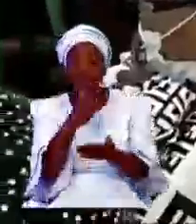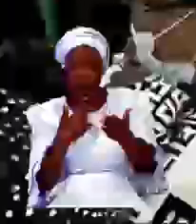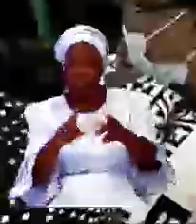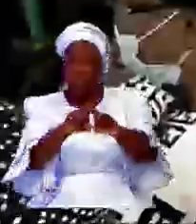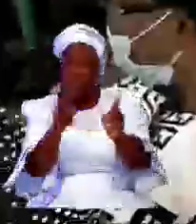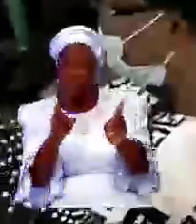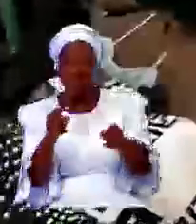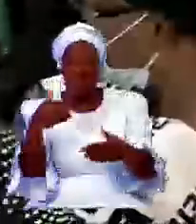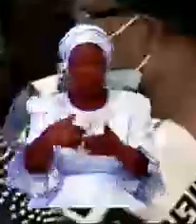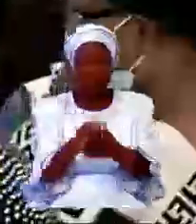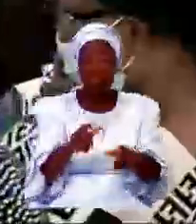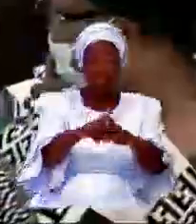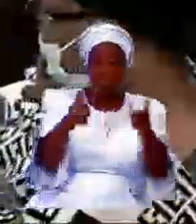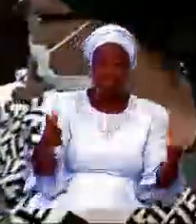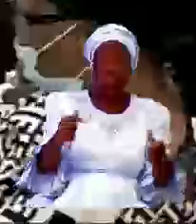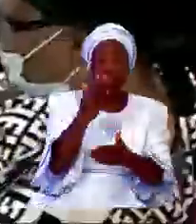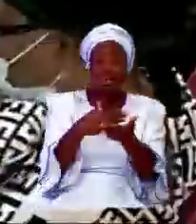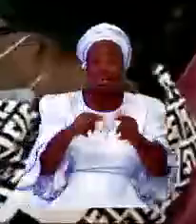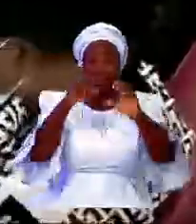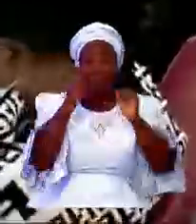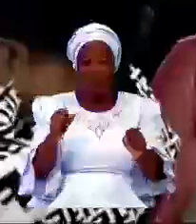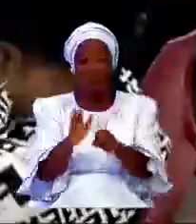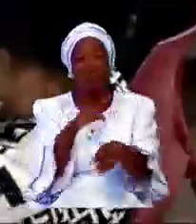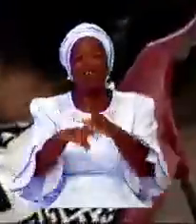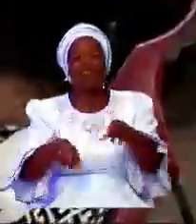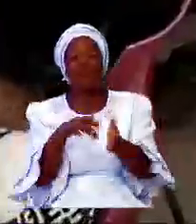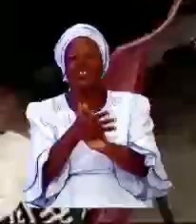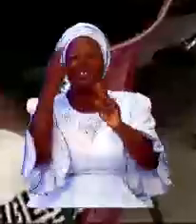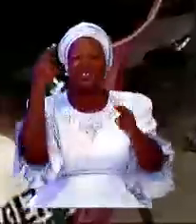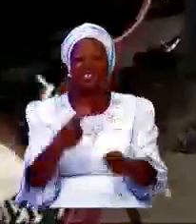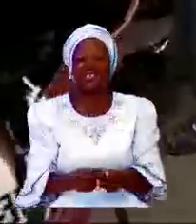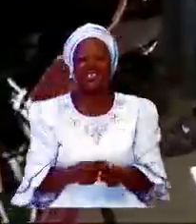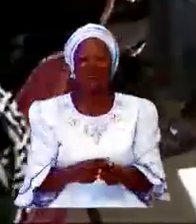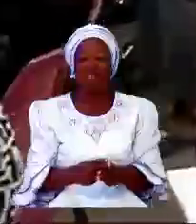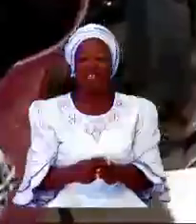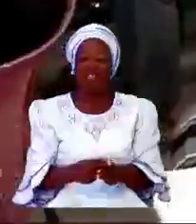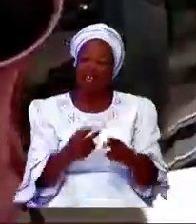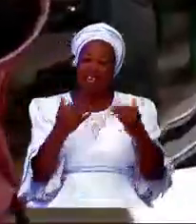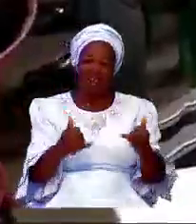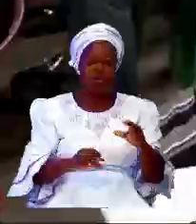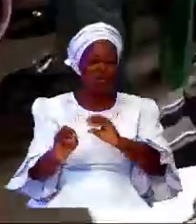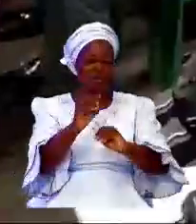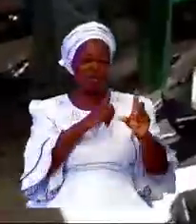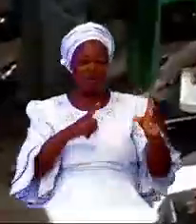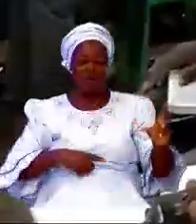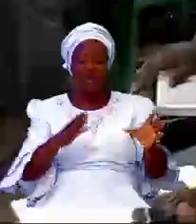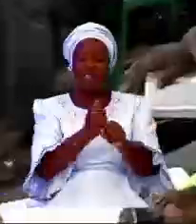He will give you something different, something fresh, something powerful.